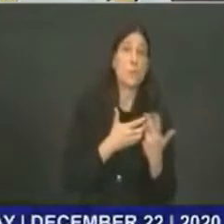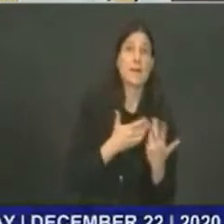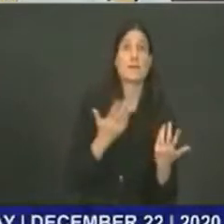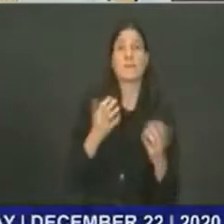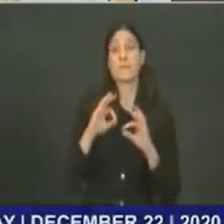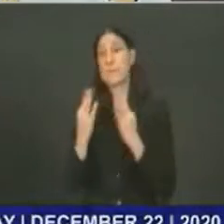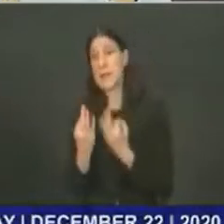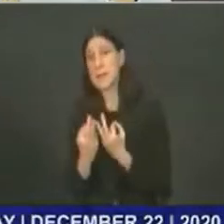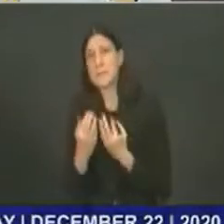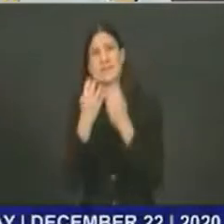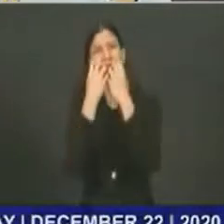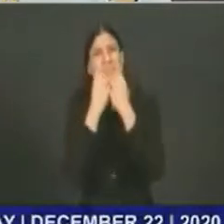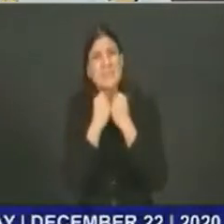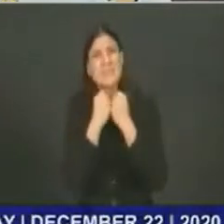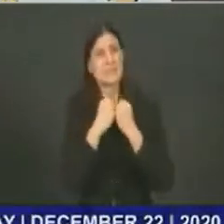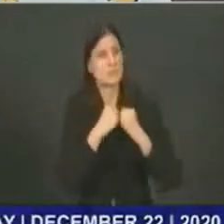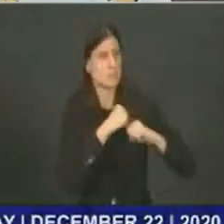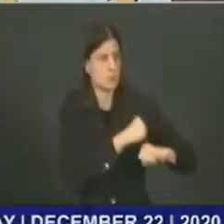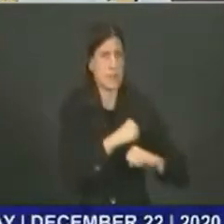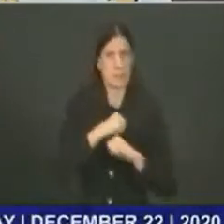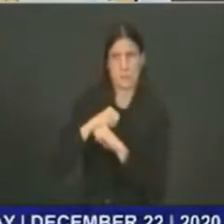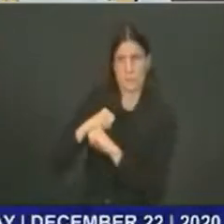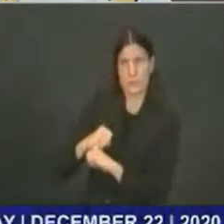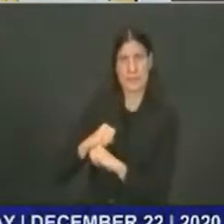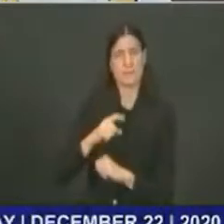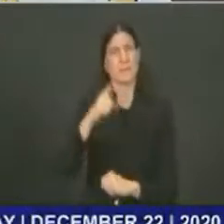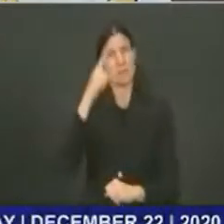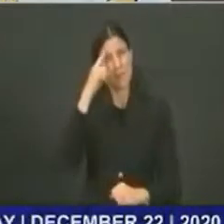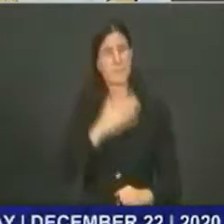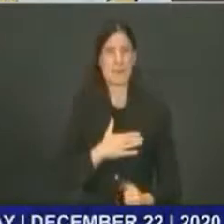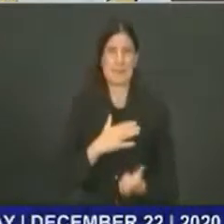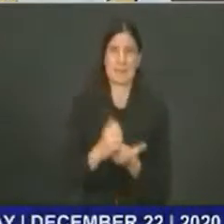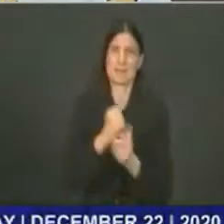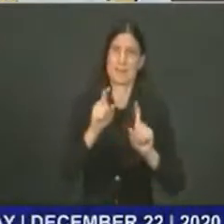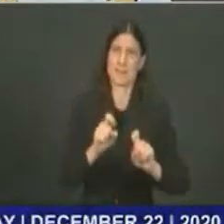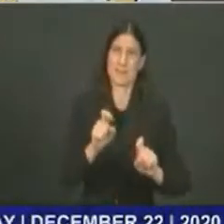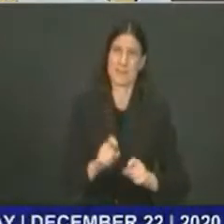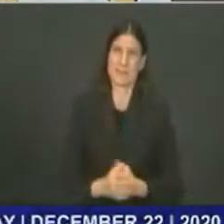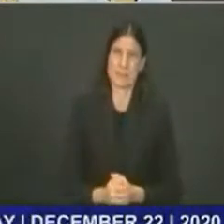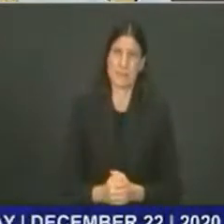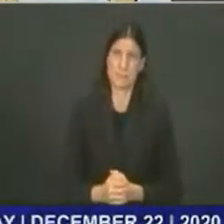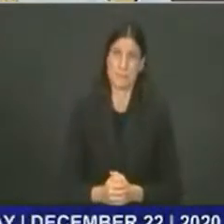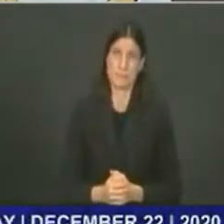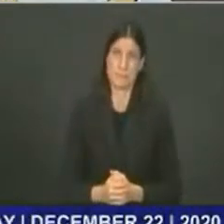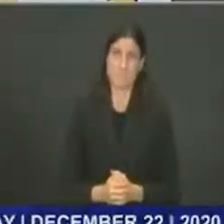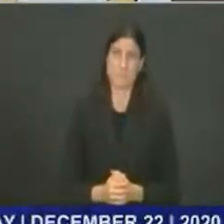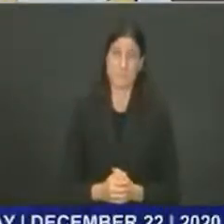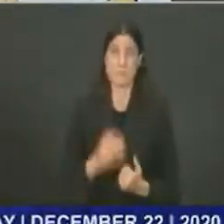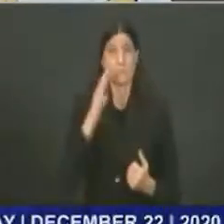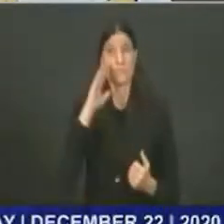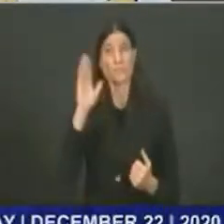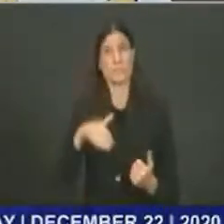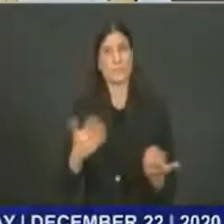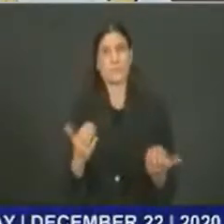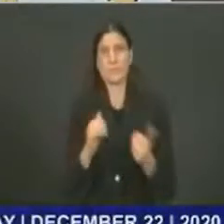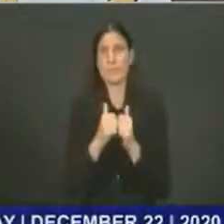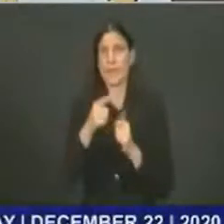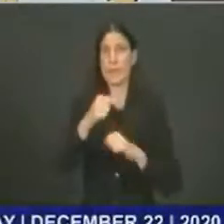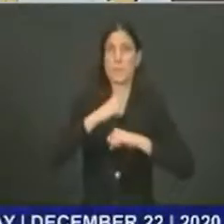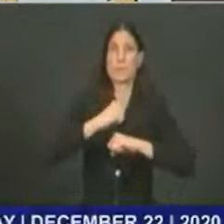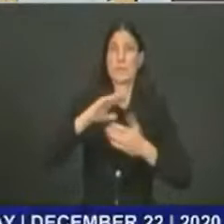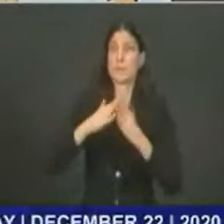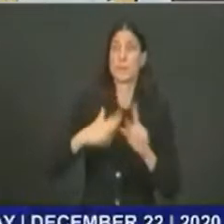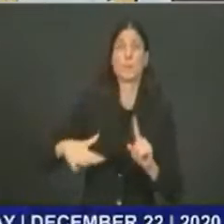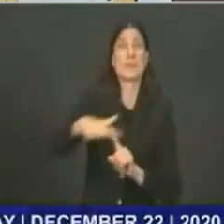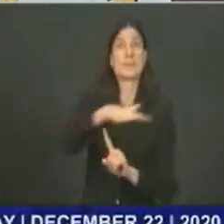a lot about protecting your household. Getting tested regularly is that concrete way to do it. In addition to protecting